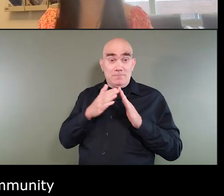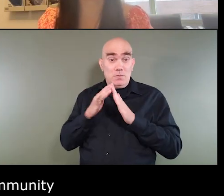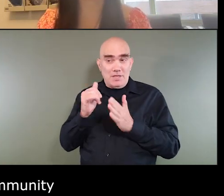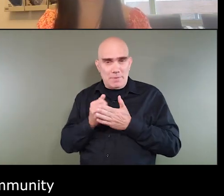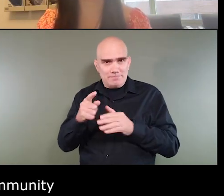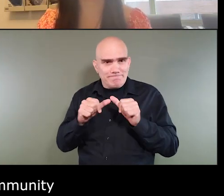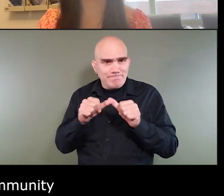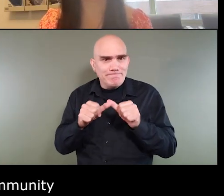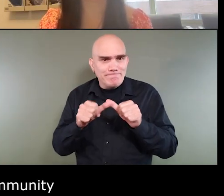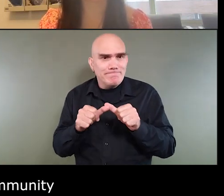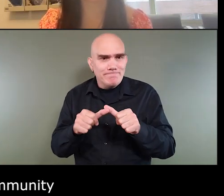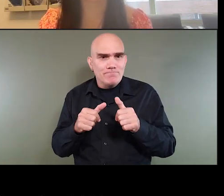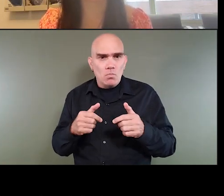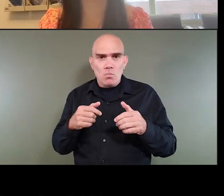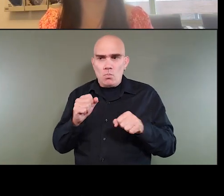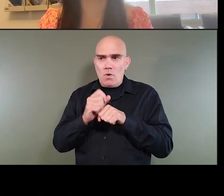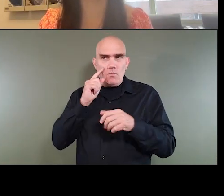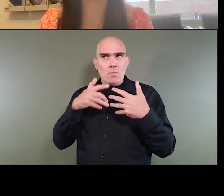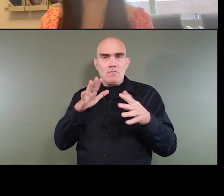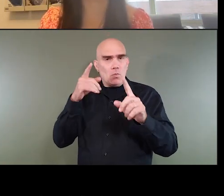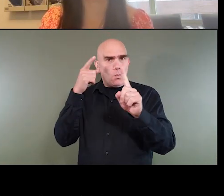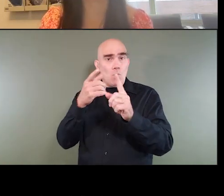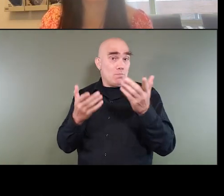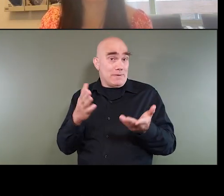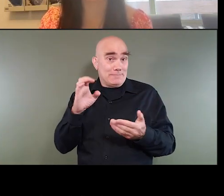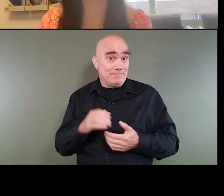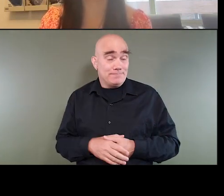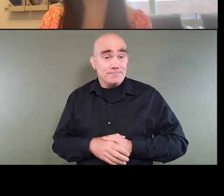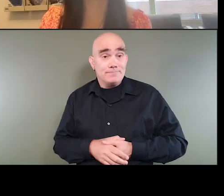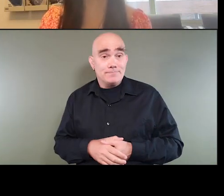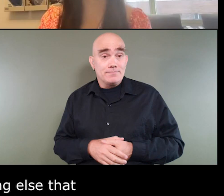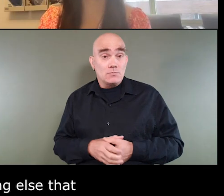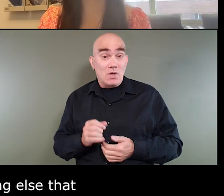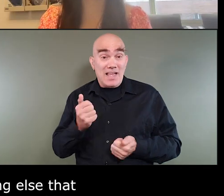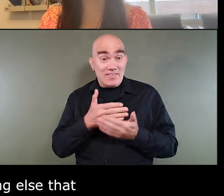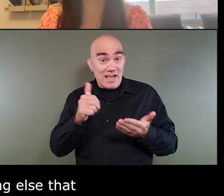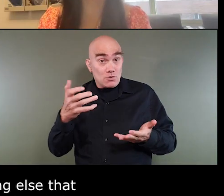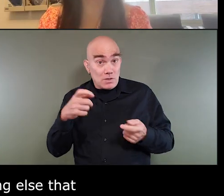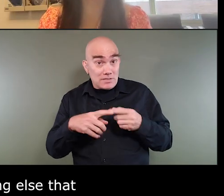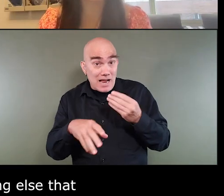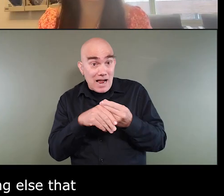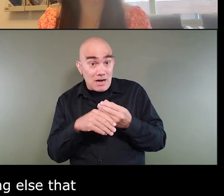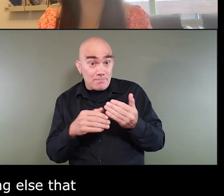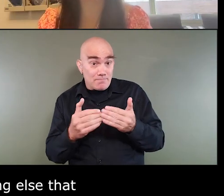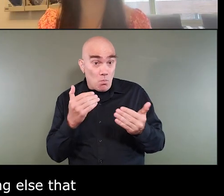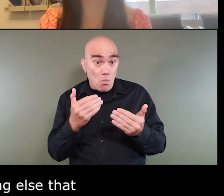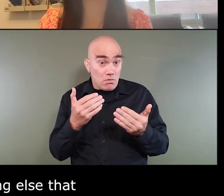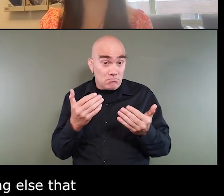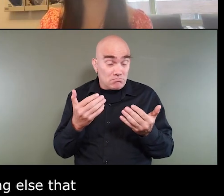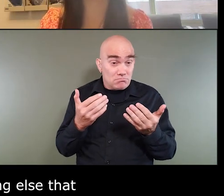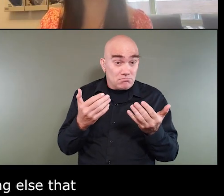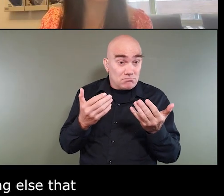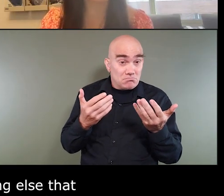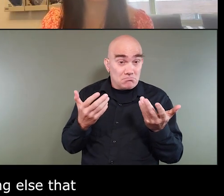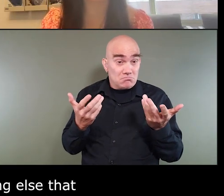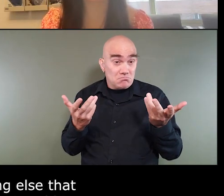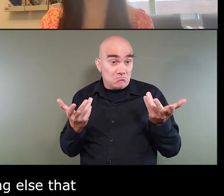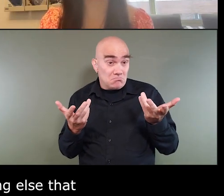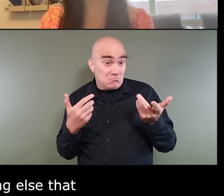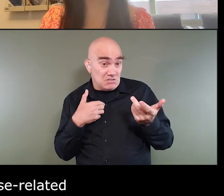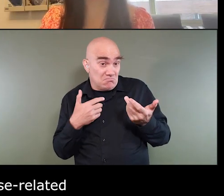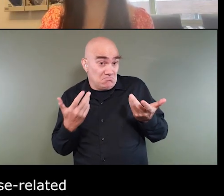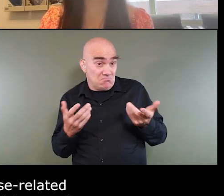community that helps them continue working for whatever their goals might be. So is there anything else that you both would like to